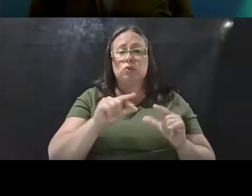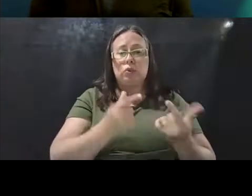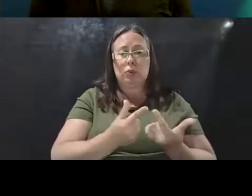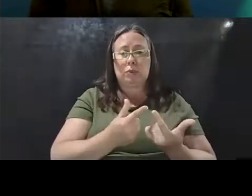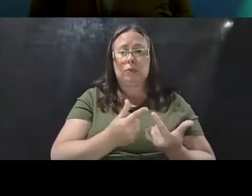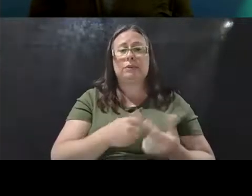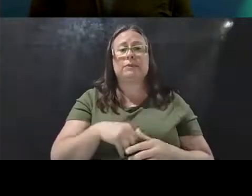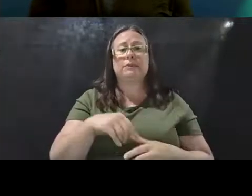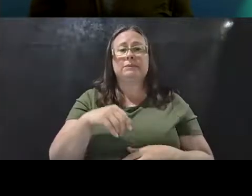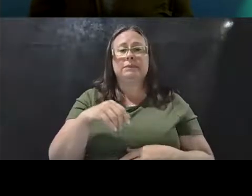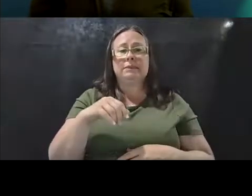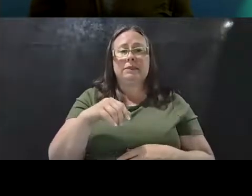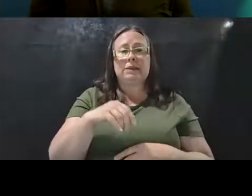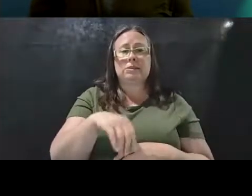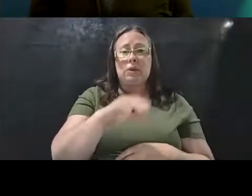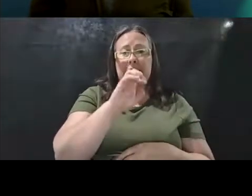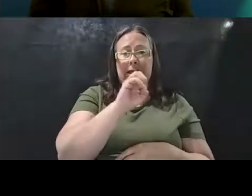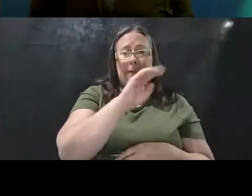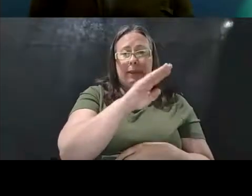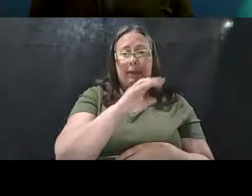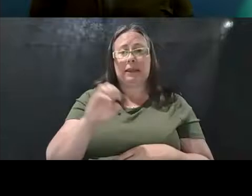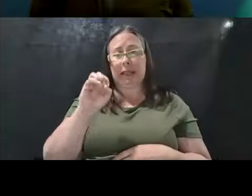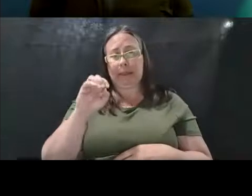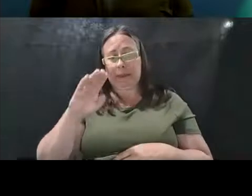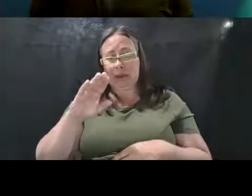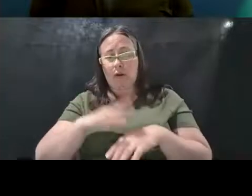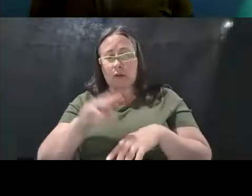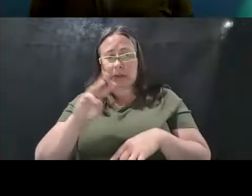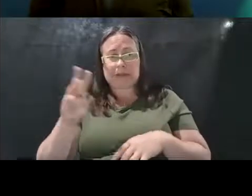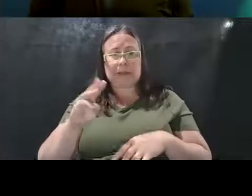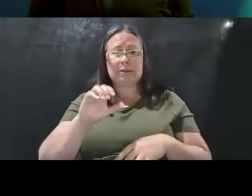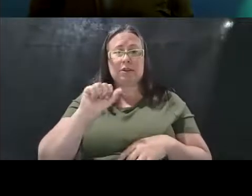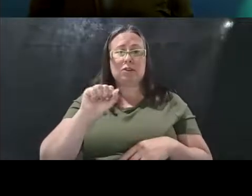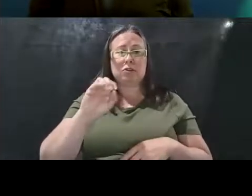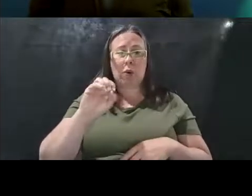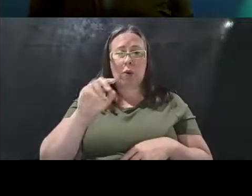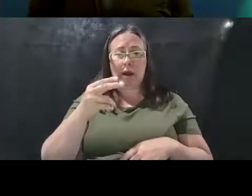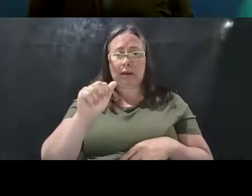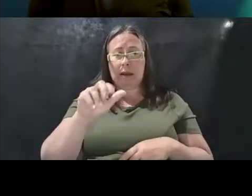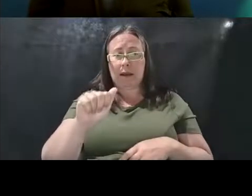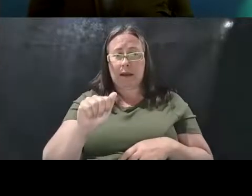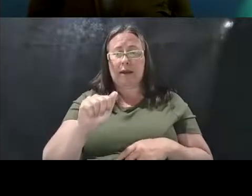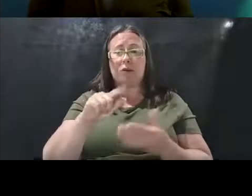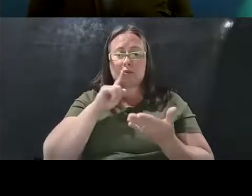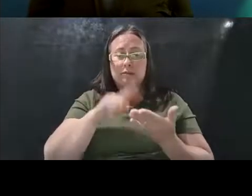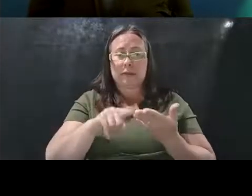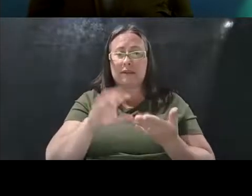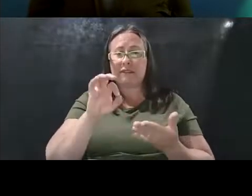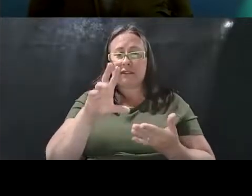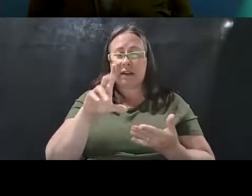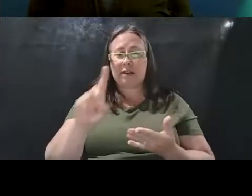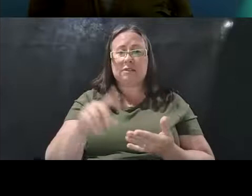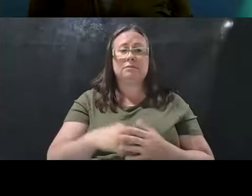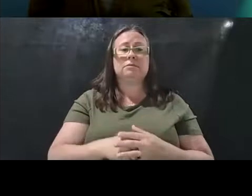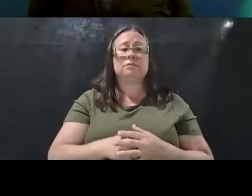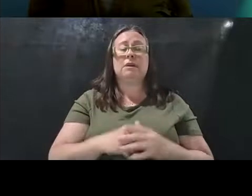the EB Medical Research Foundation on the West Coast. And as a result of that funding, and